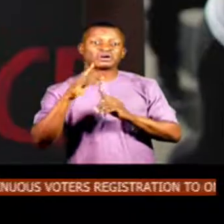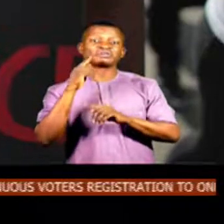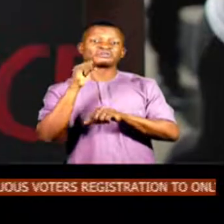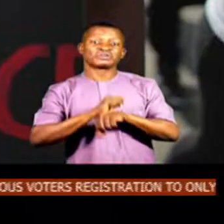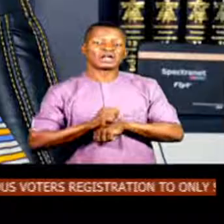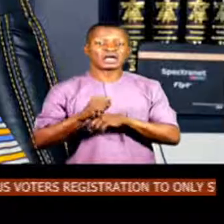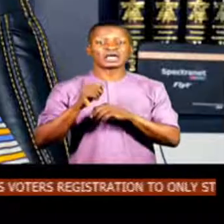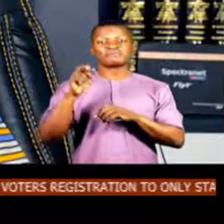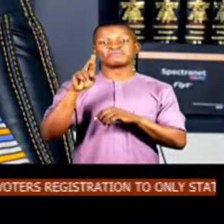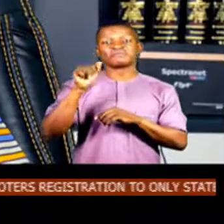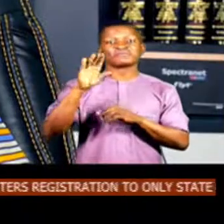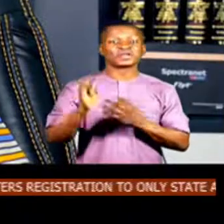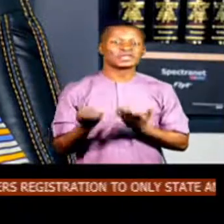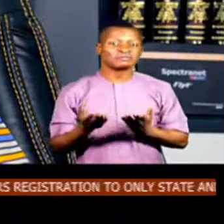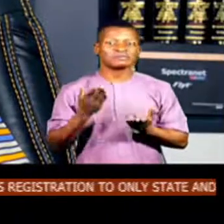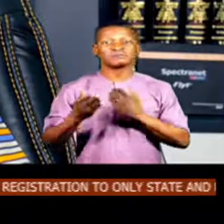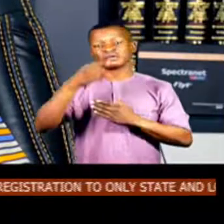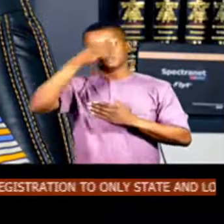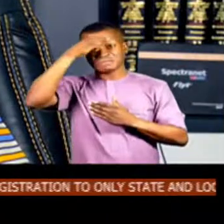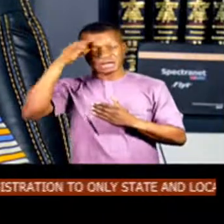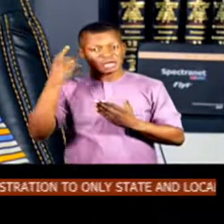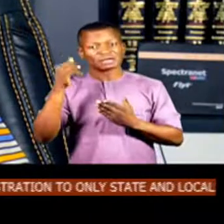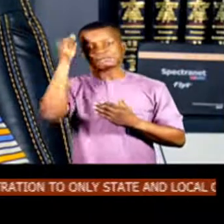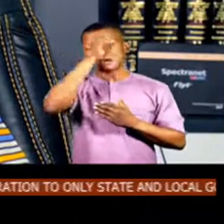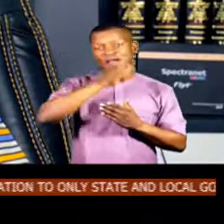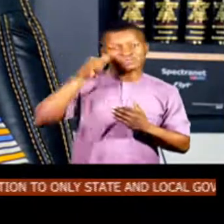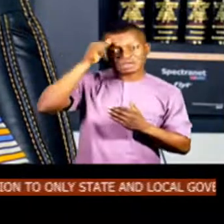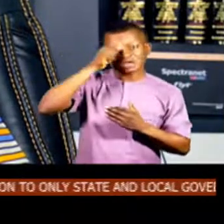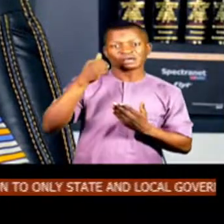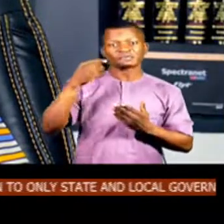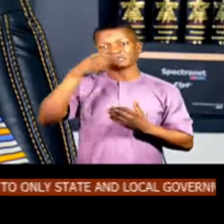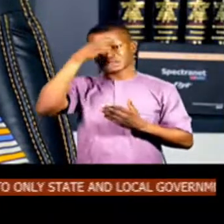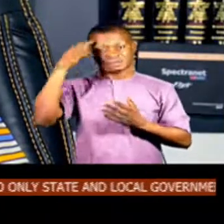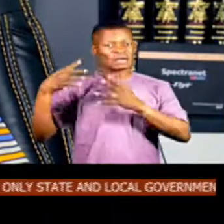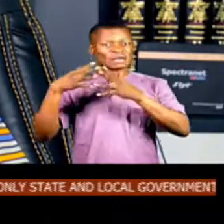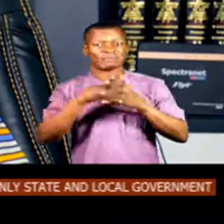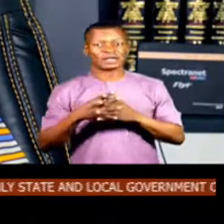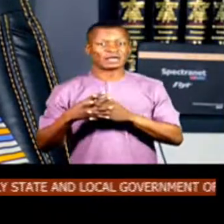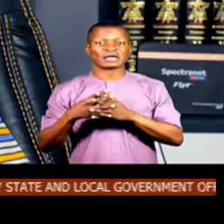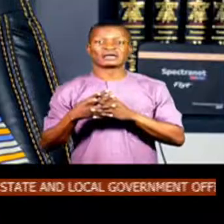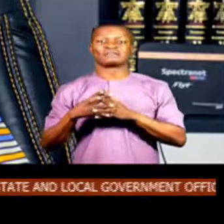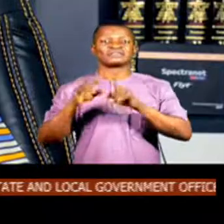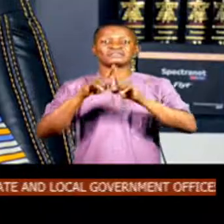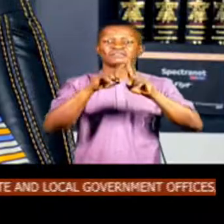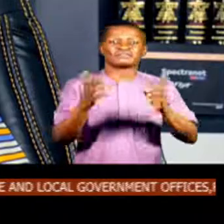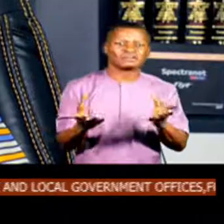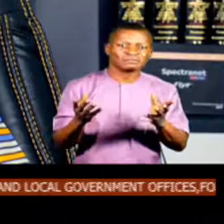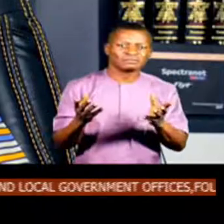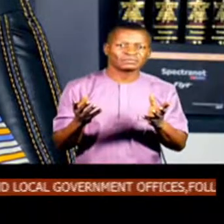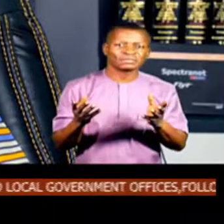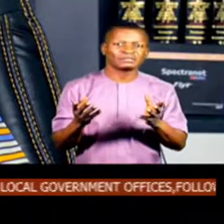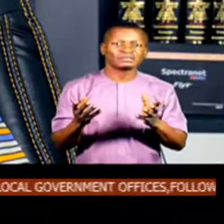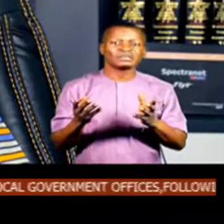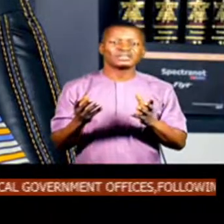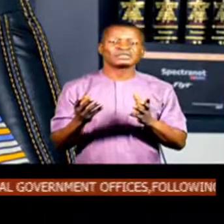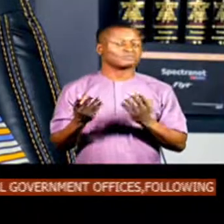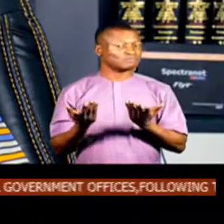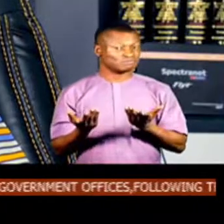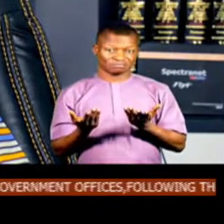to Africans, Black Americans, Caucasians. It transcends class.